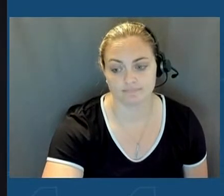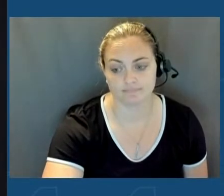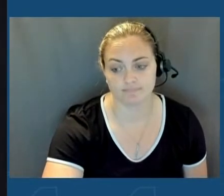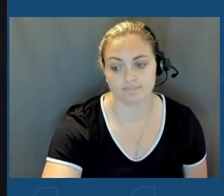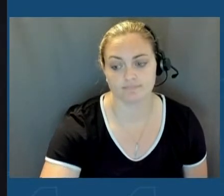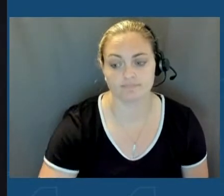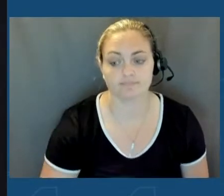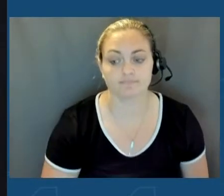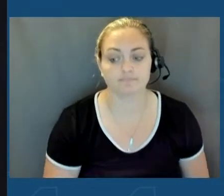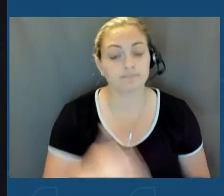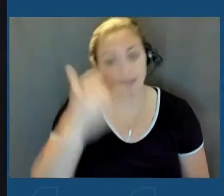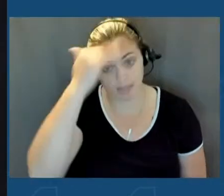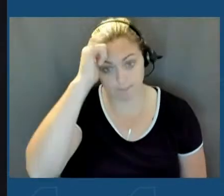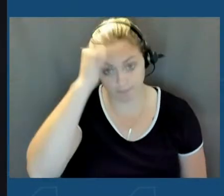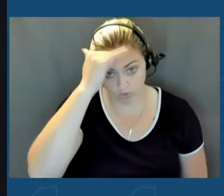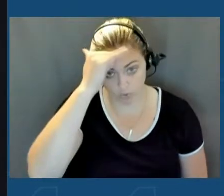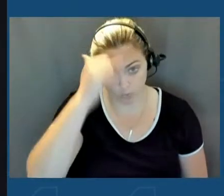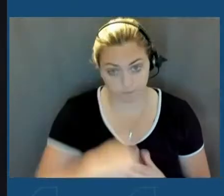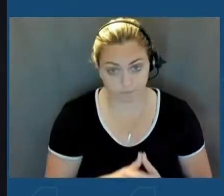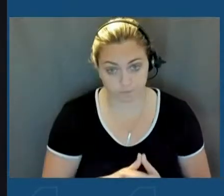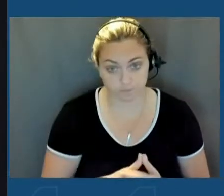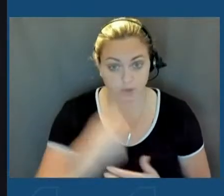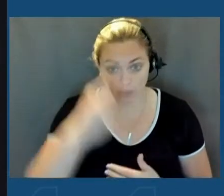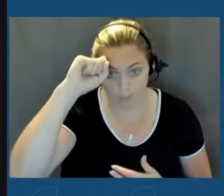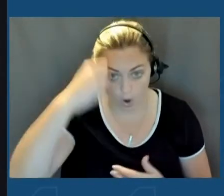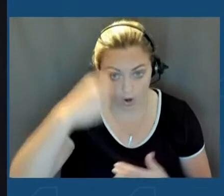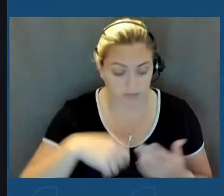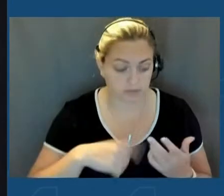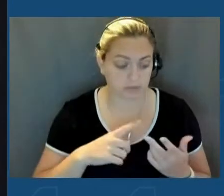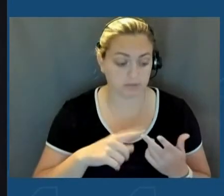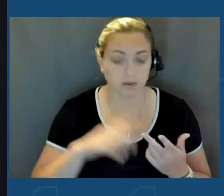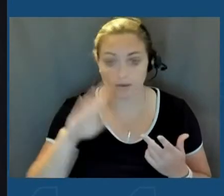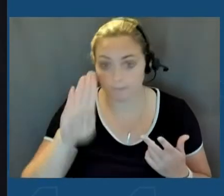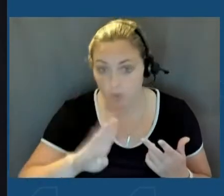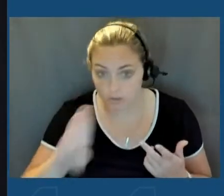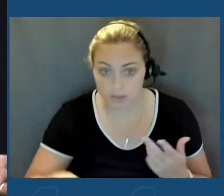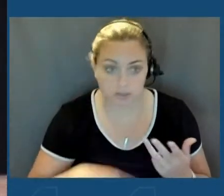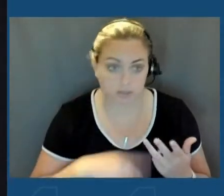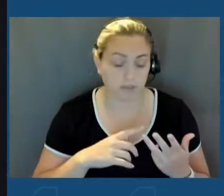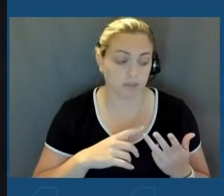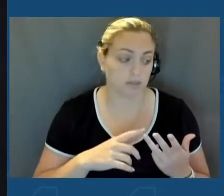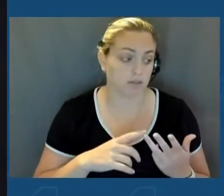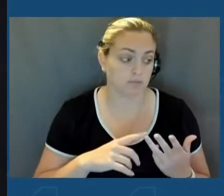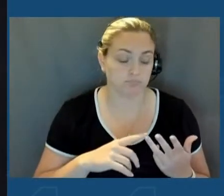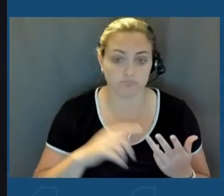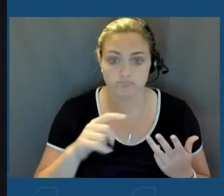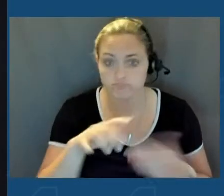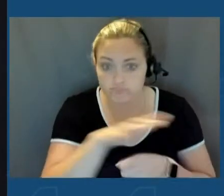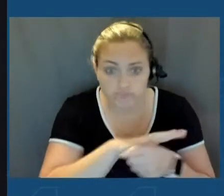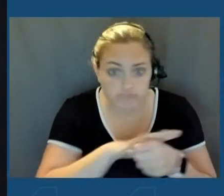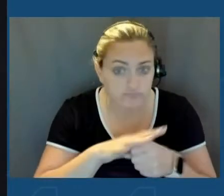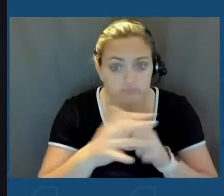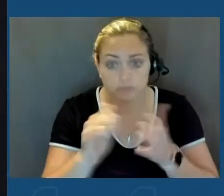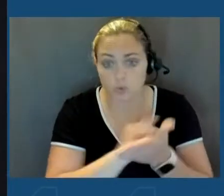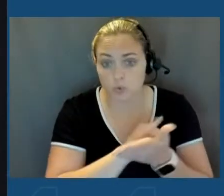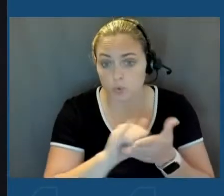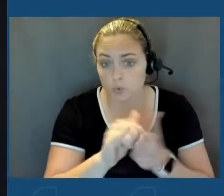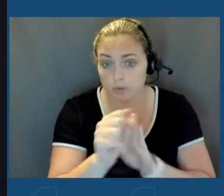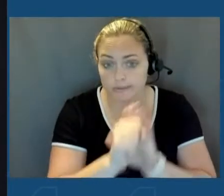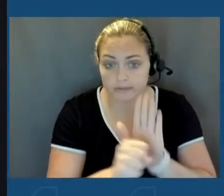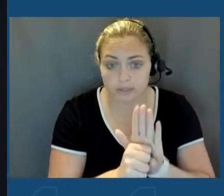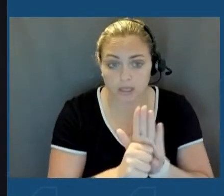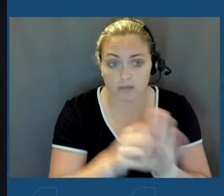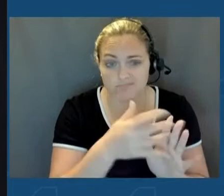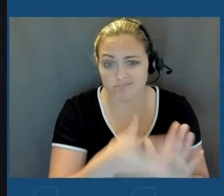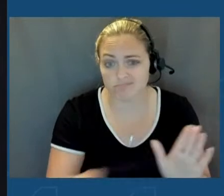In Buffalo, in the Bronx, in Brooklyn, all across New York State, all across